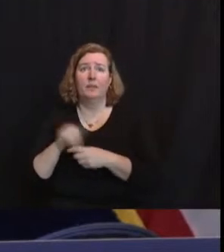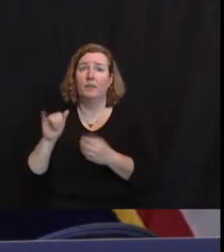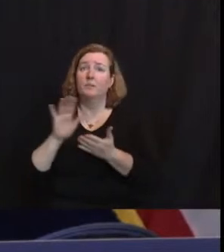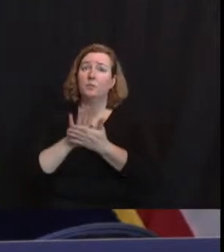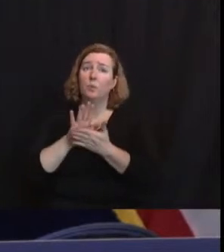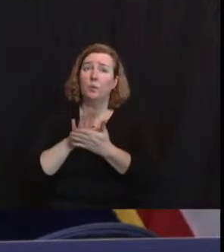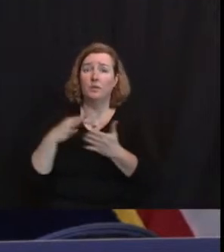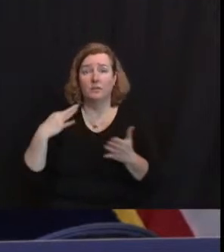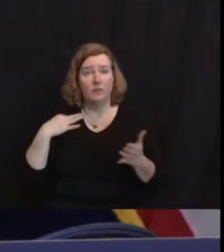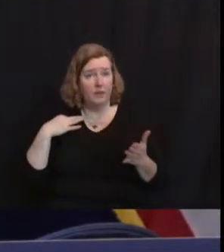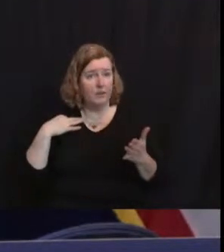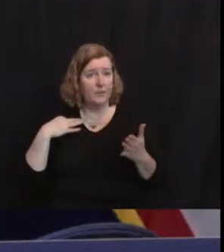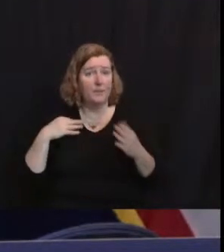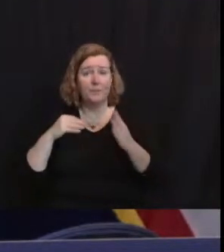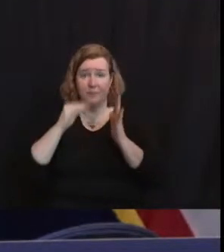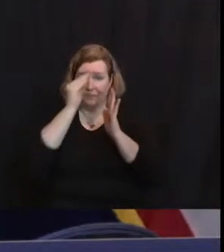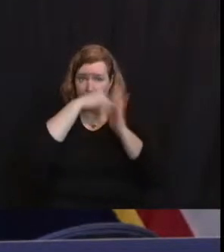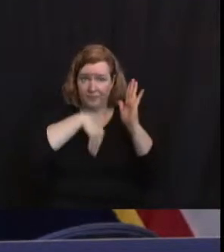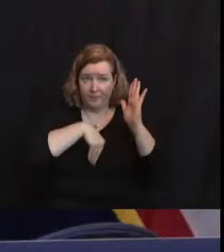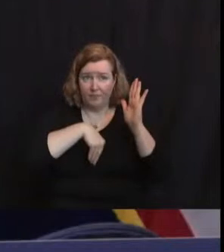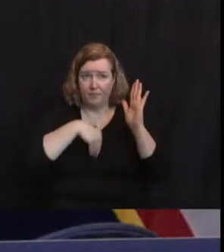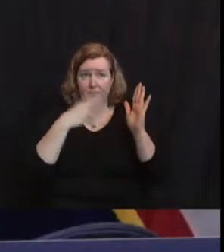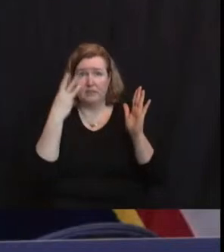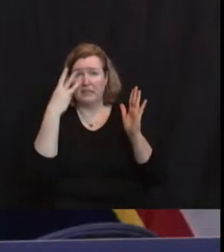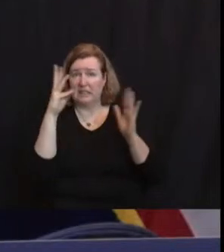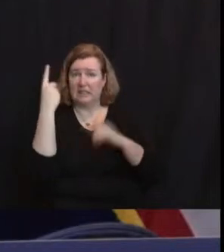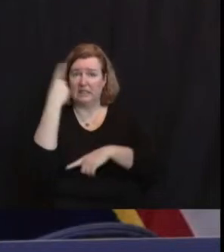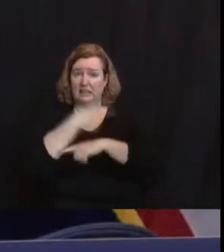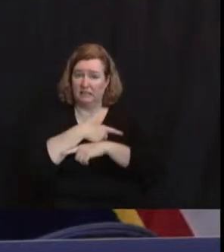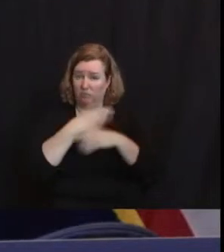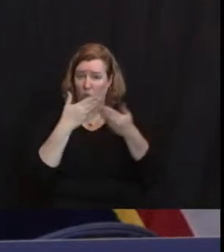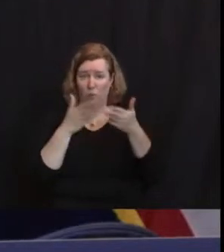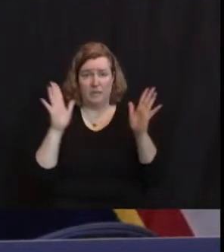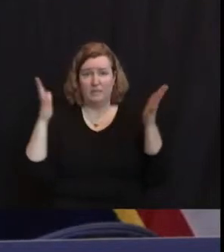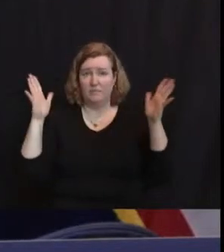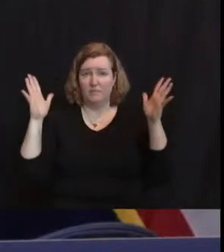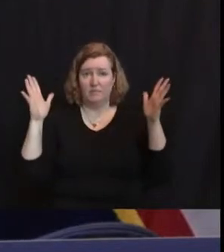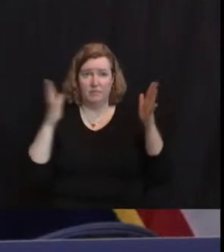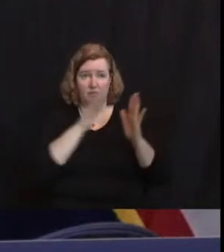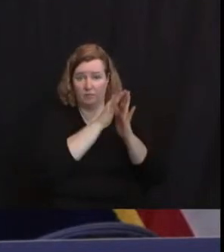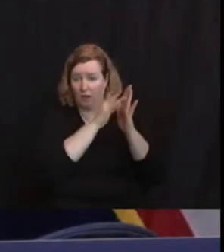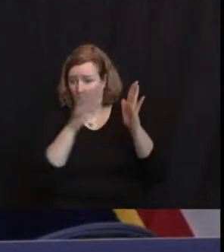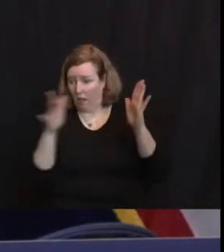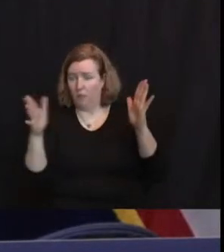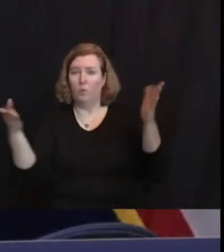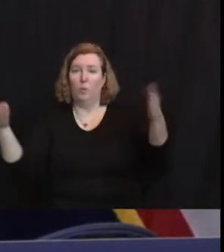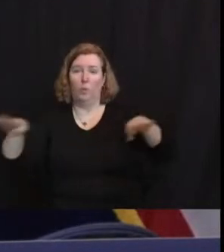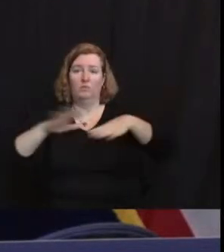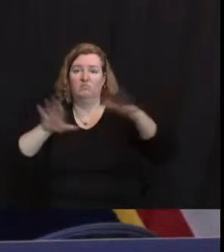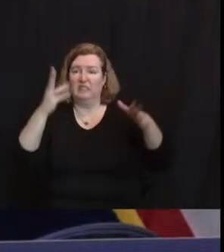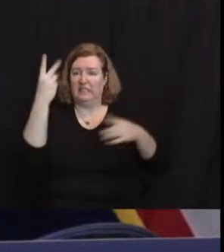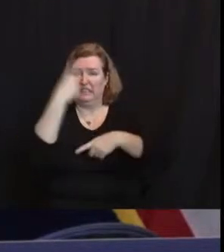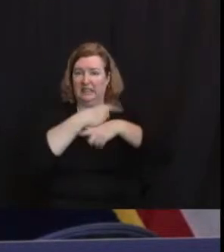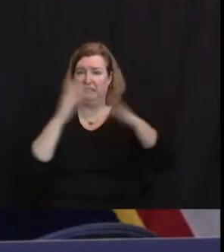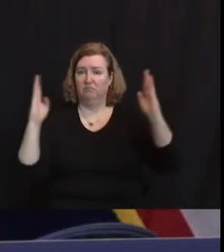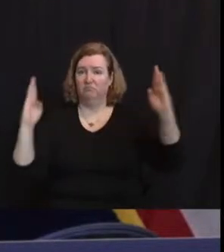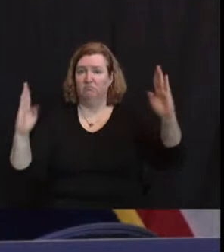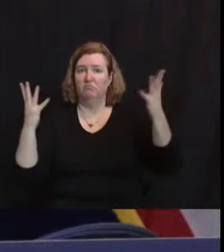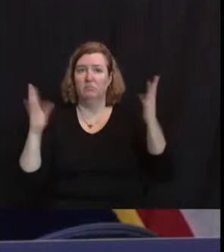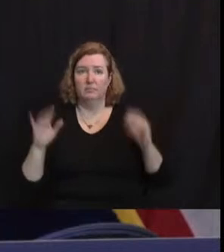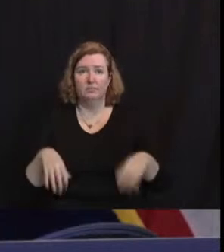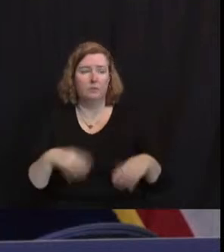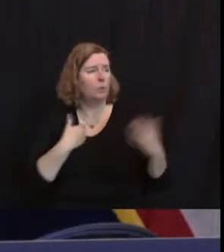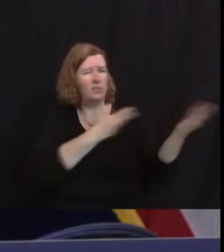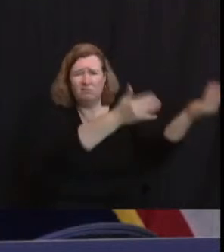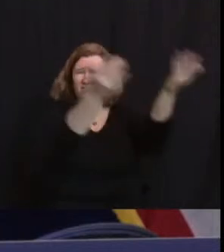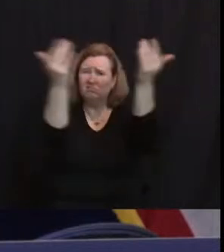It's njtrooper.com. Myself, the Attorney General, all of our partners have been in a full court press since we opened it up a